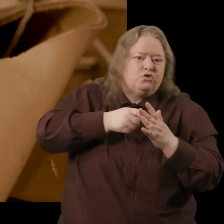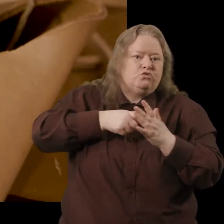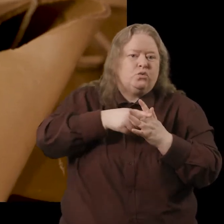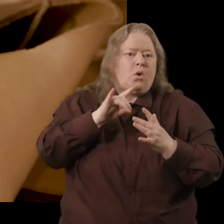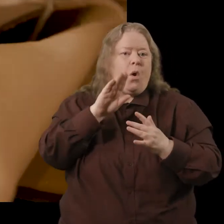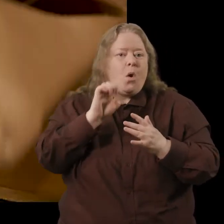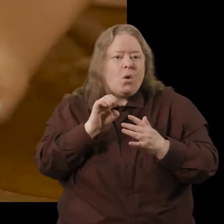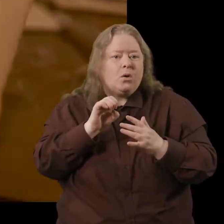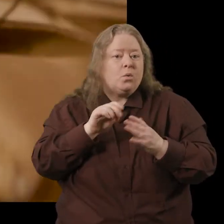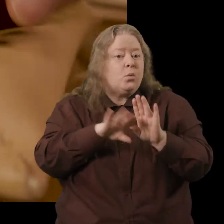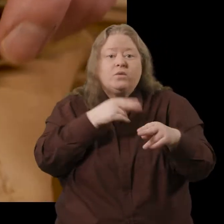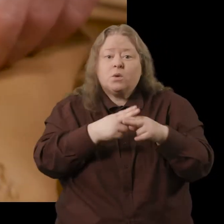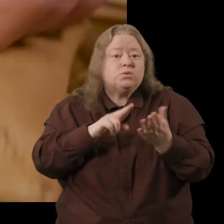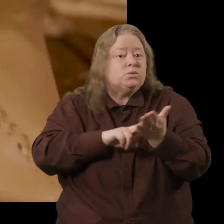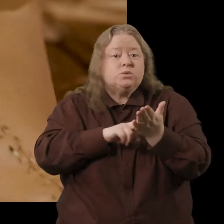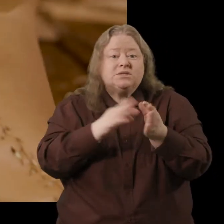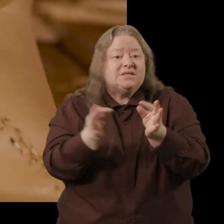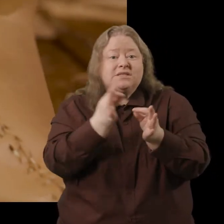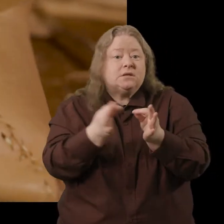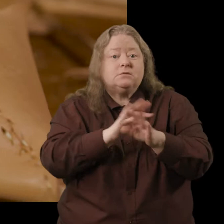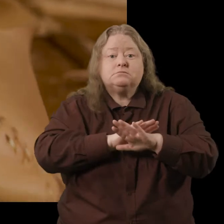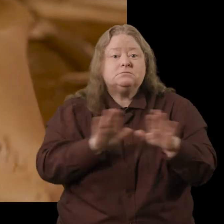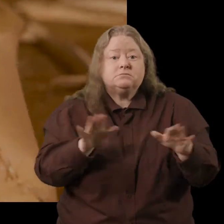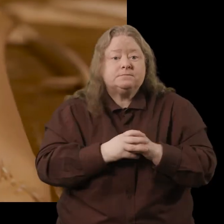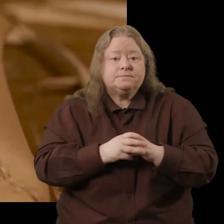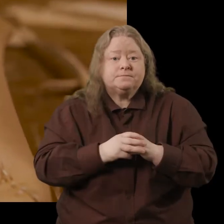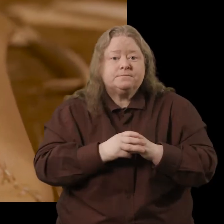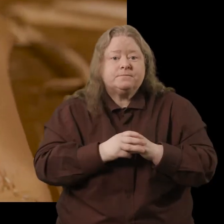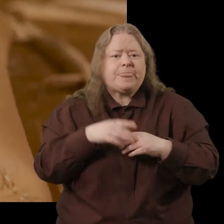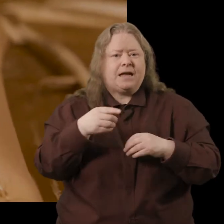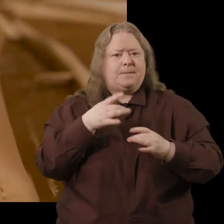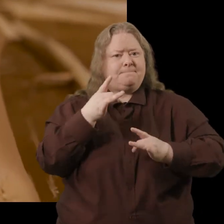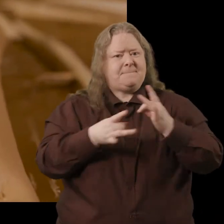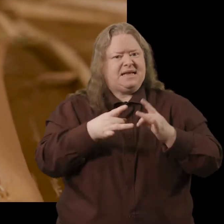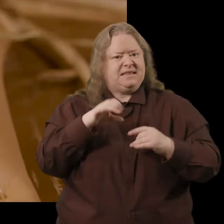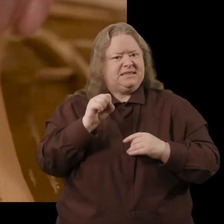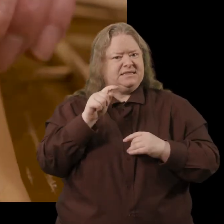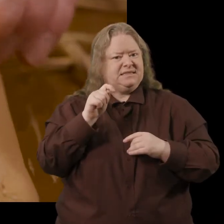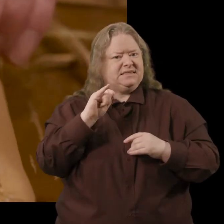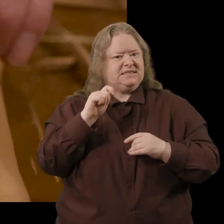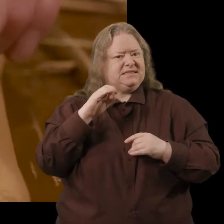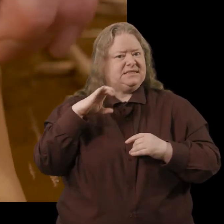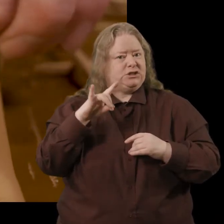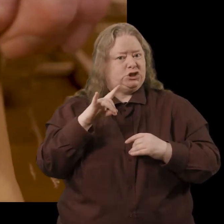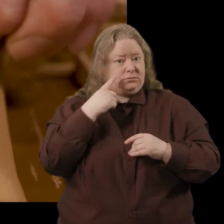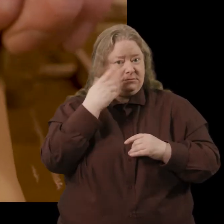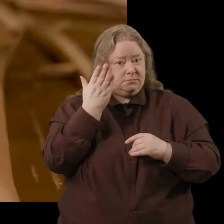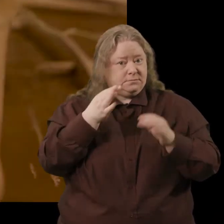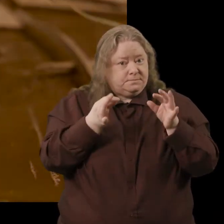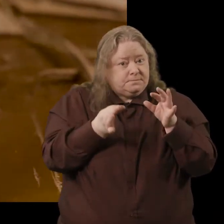hole without having to use a needle, and it makes the stitch.